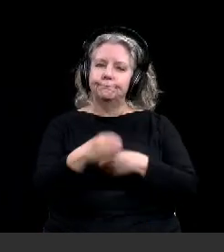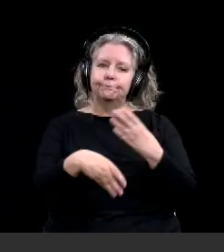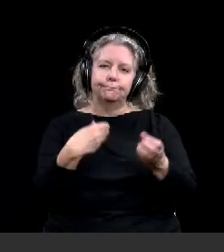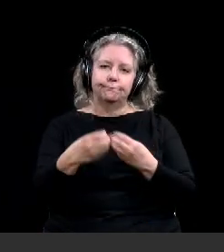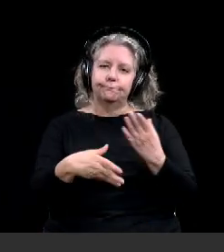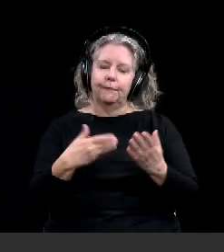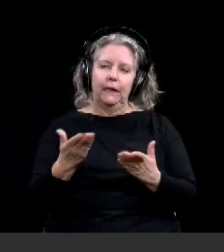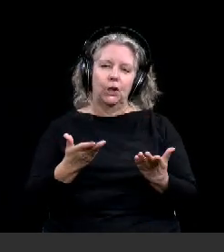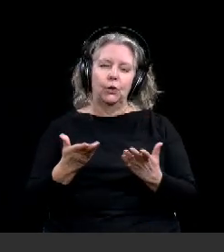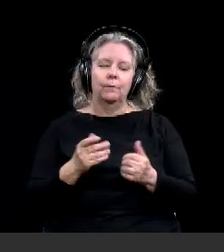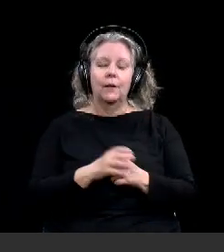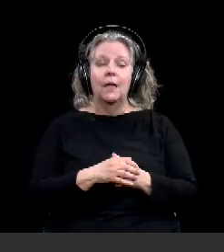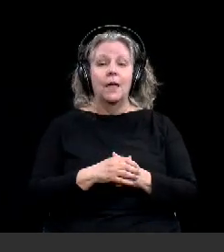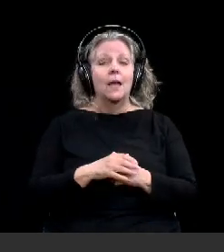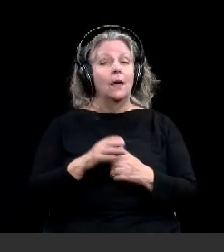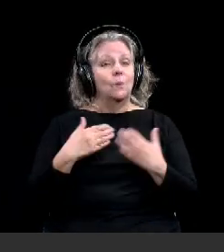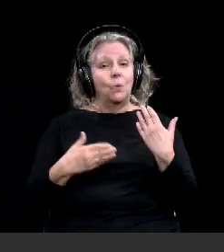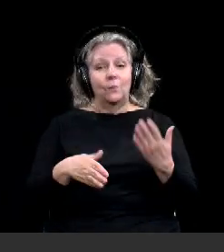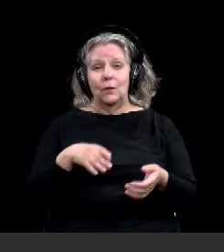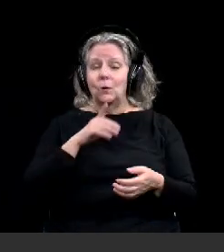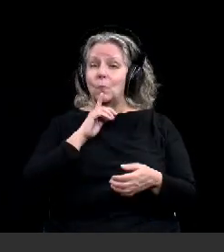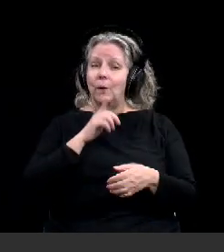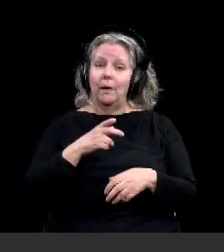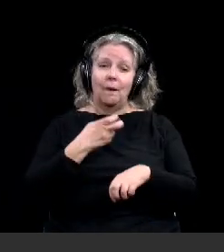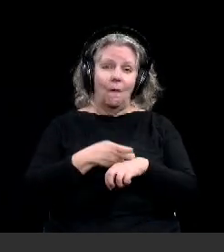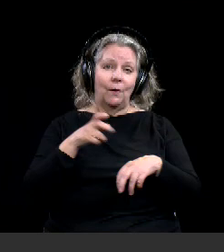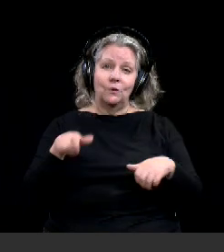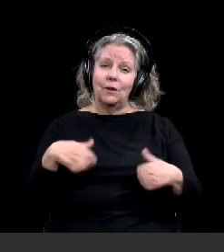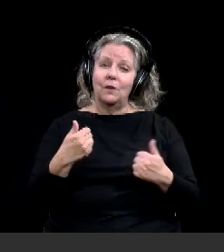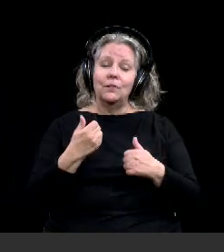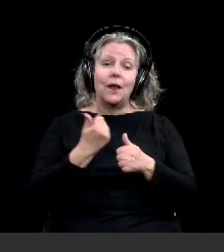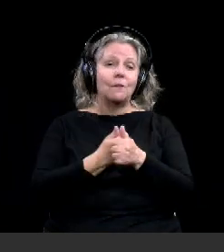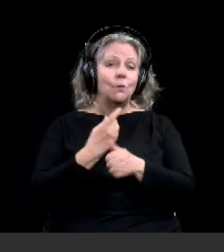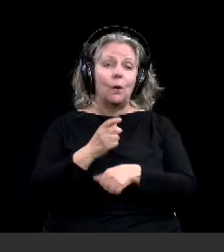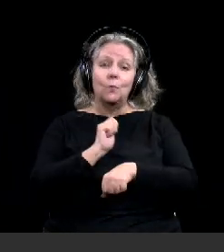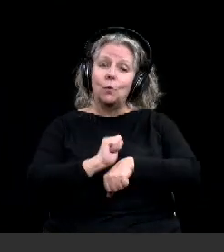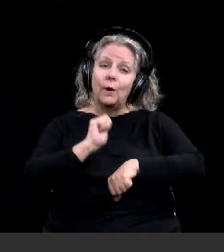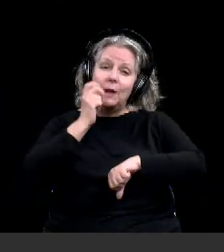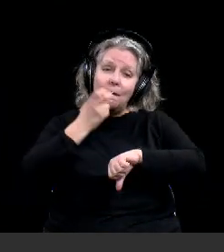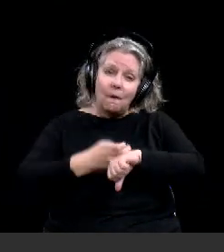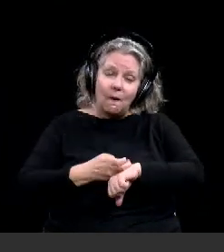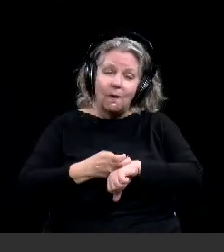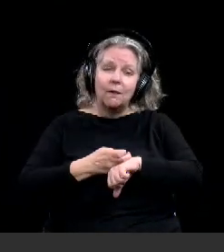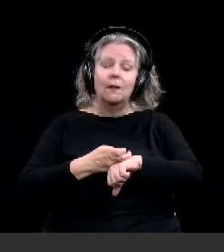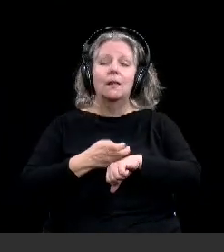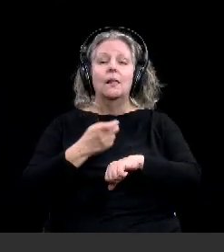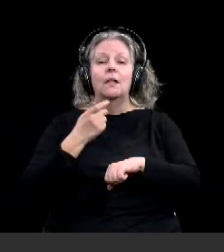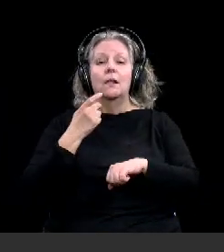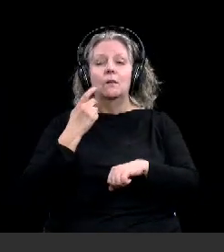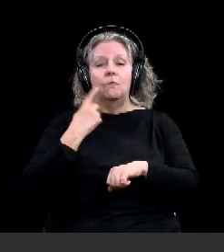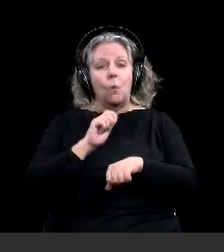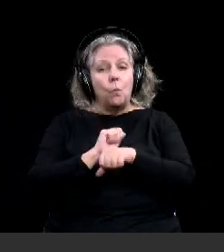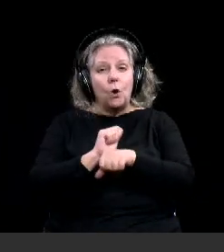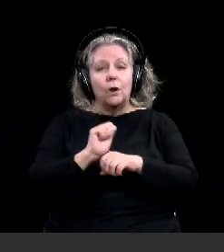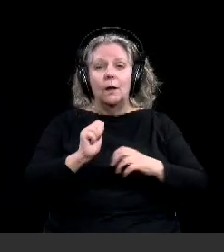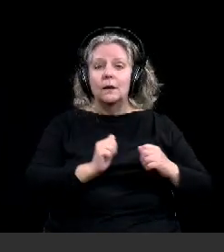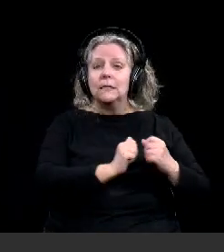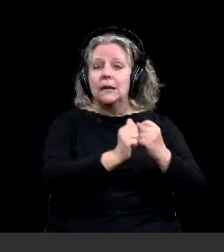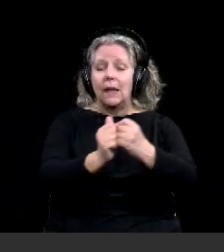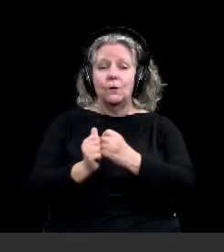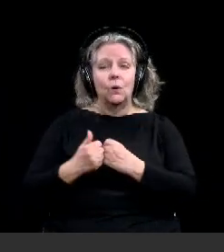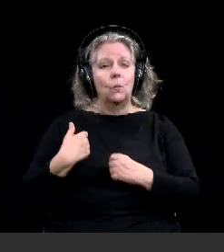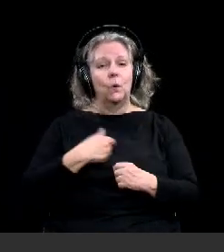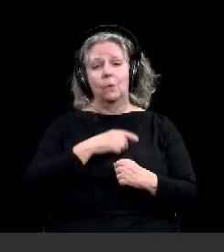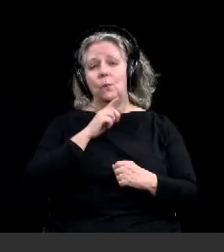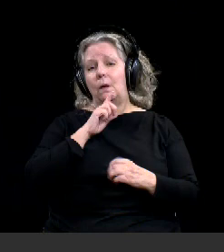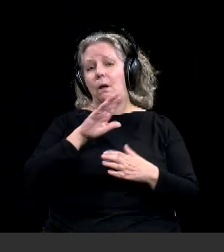working hard and working together. We're in this together, and I'm so appreciative of our health care